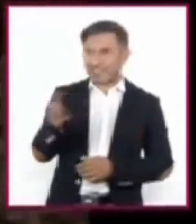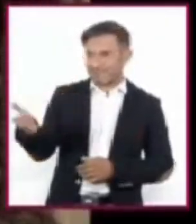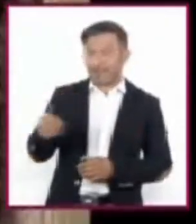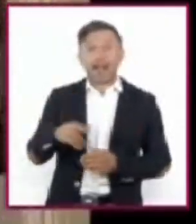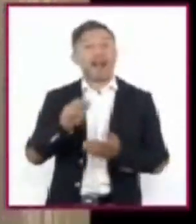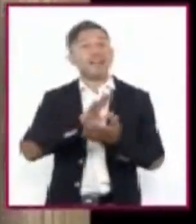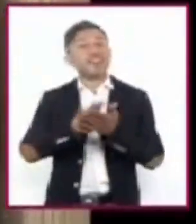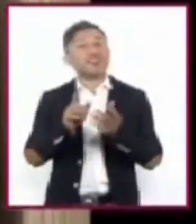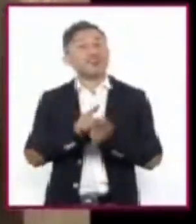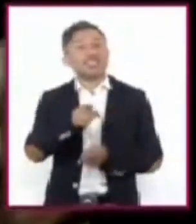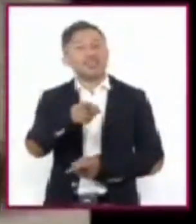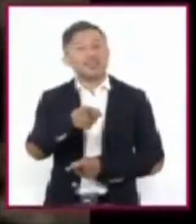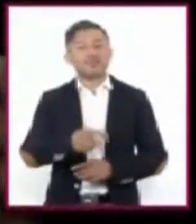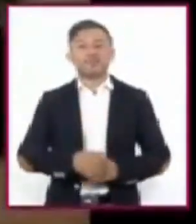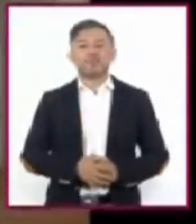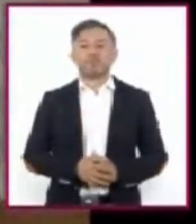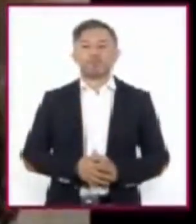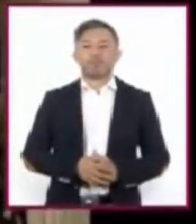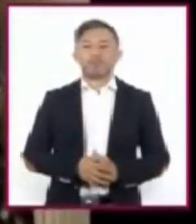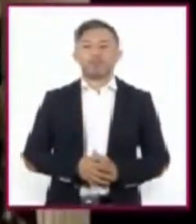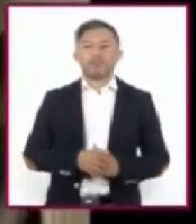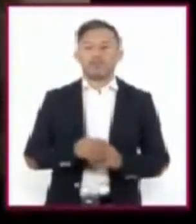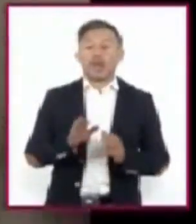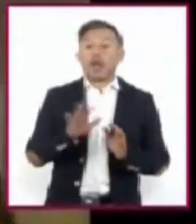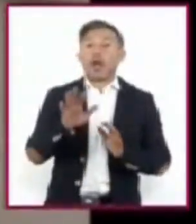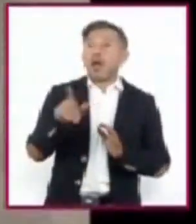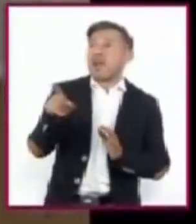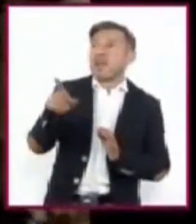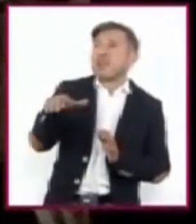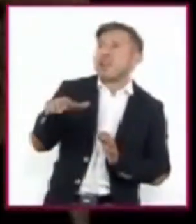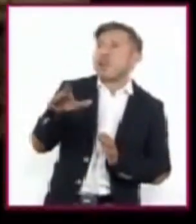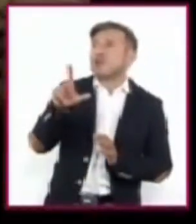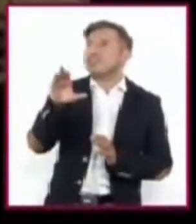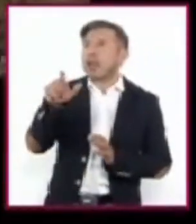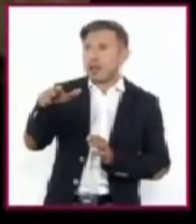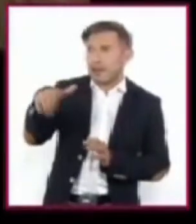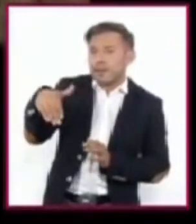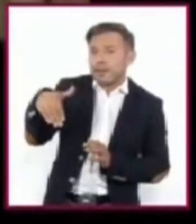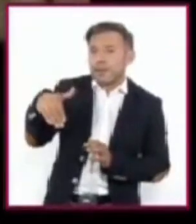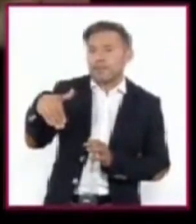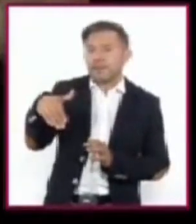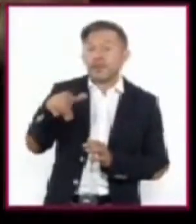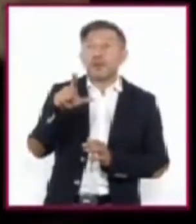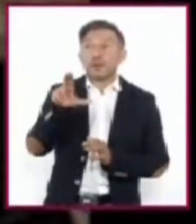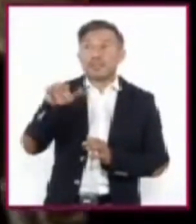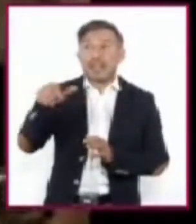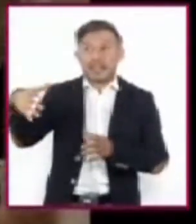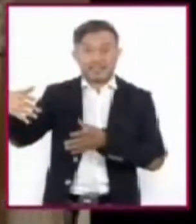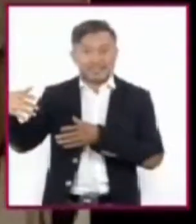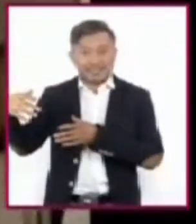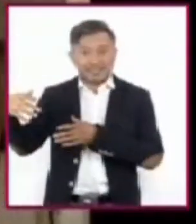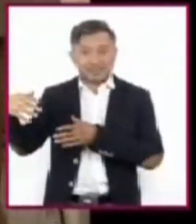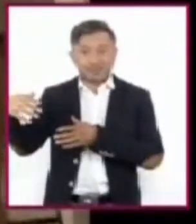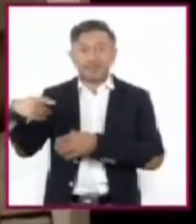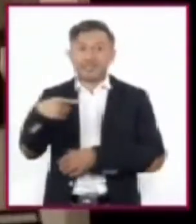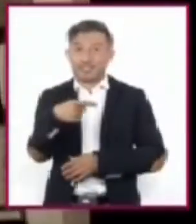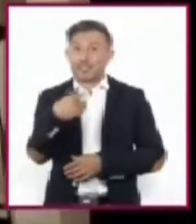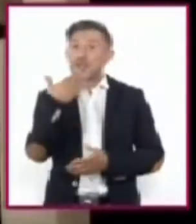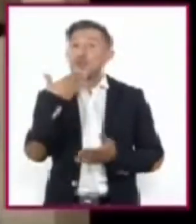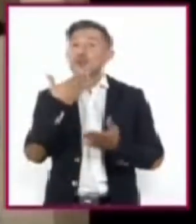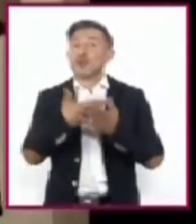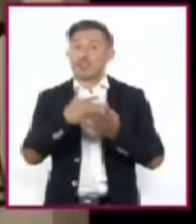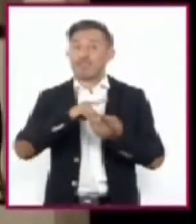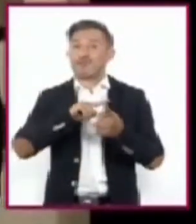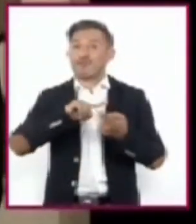Alan. Oh. Hey, Lucia, Lucia, come here. Lucia. Look, look, look. He's a very good friend of mine.